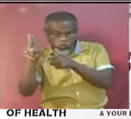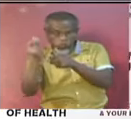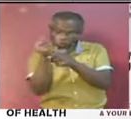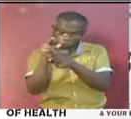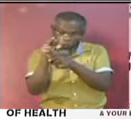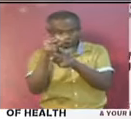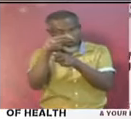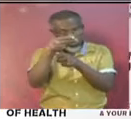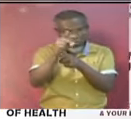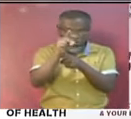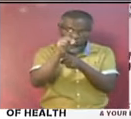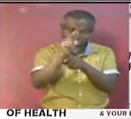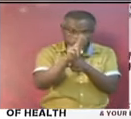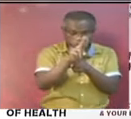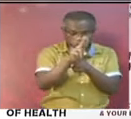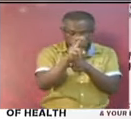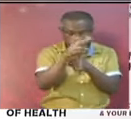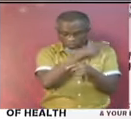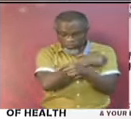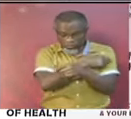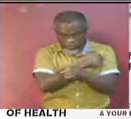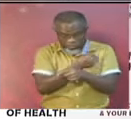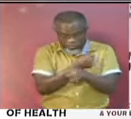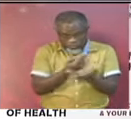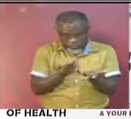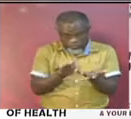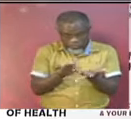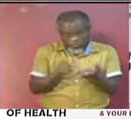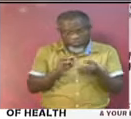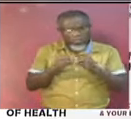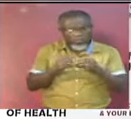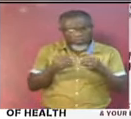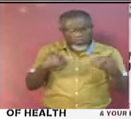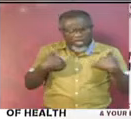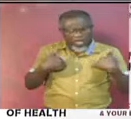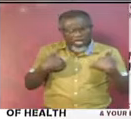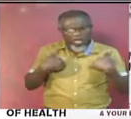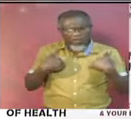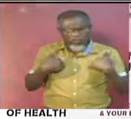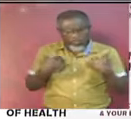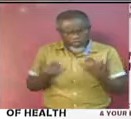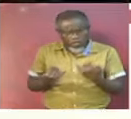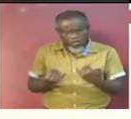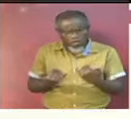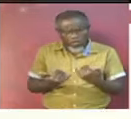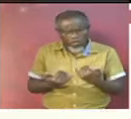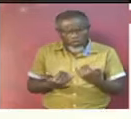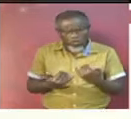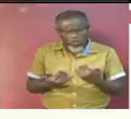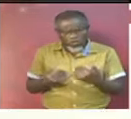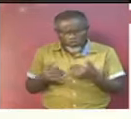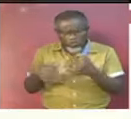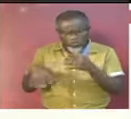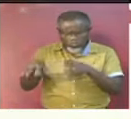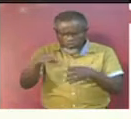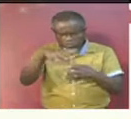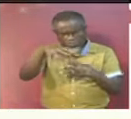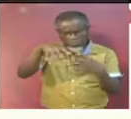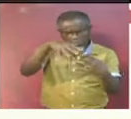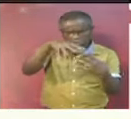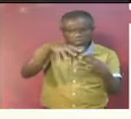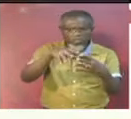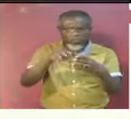Okay, so the data we have at our disposal suggests that the distribution of locations is approximately